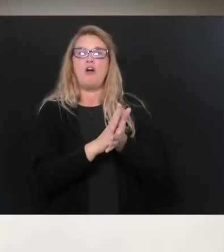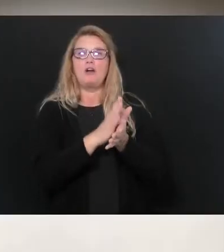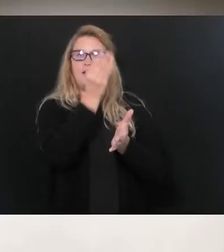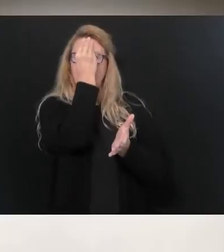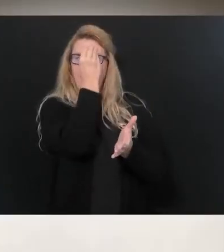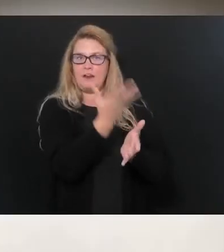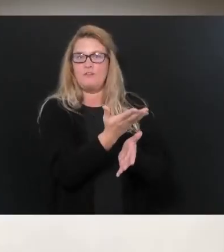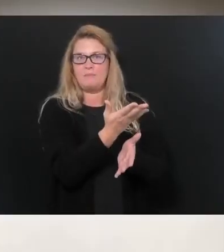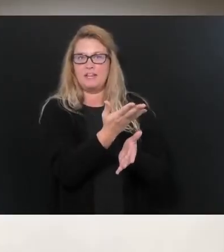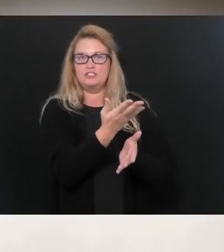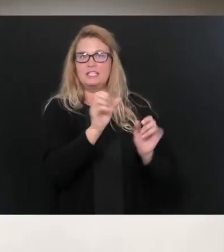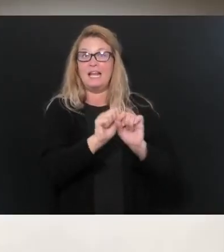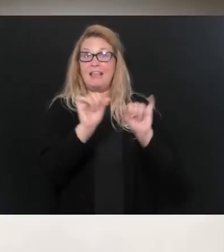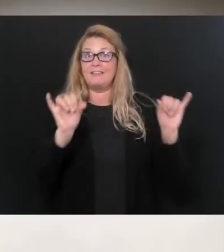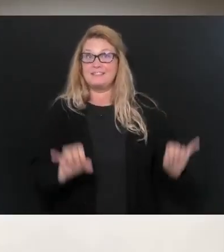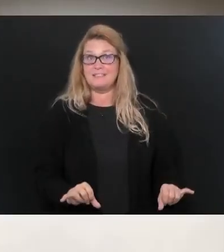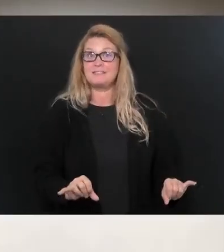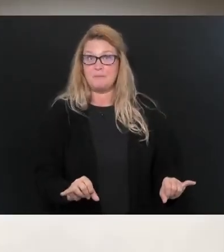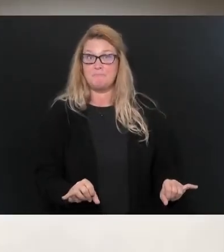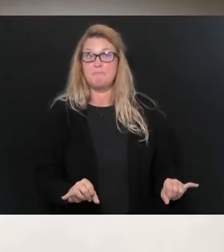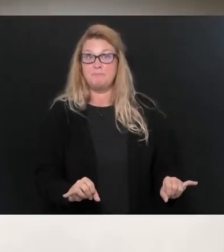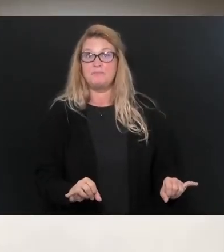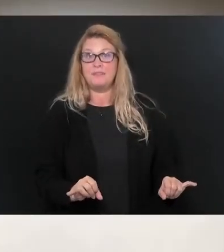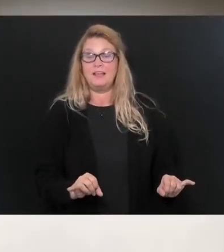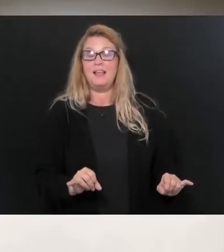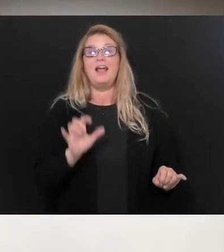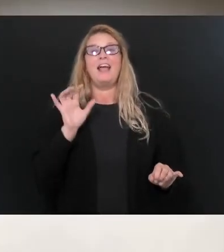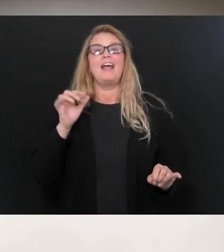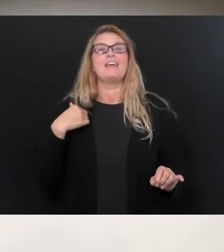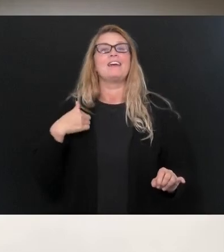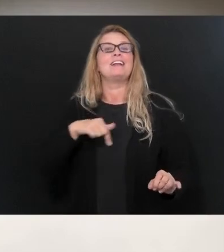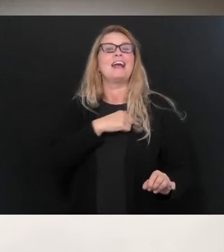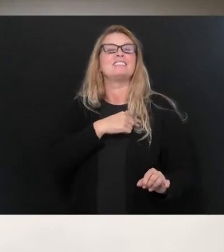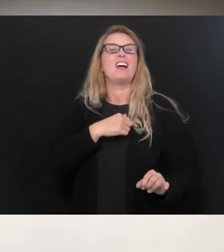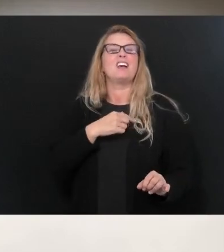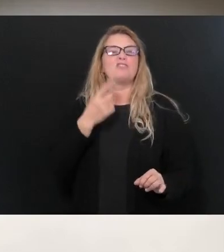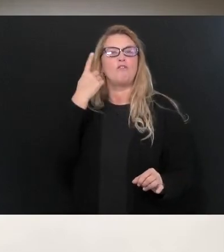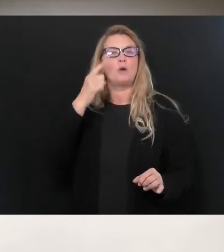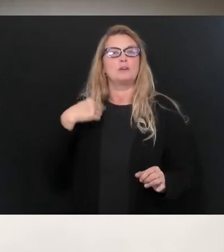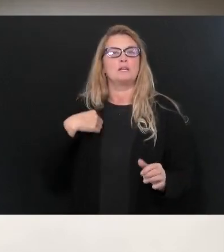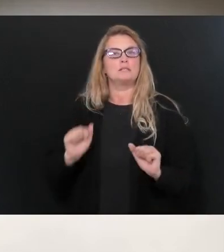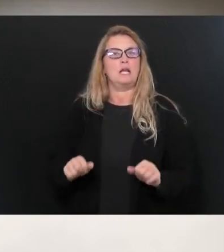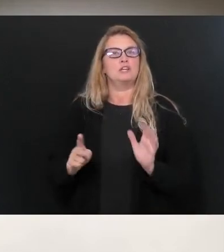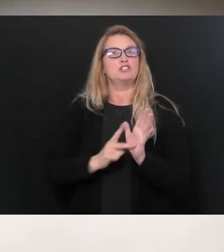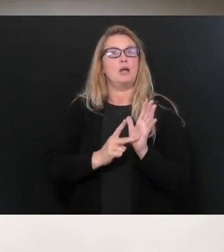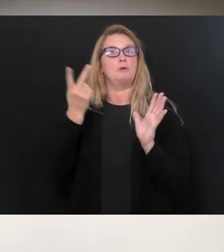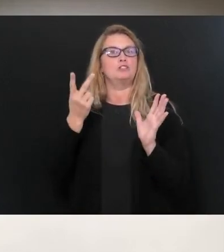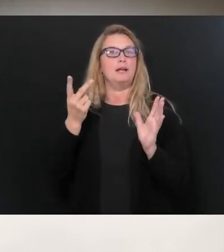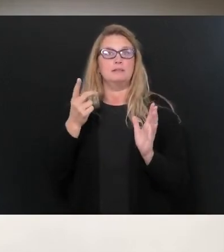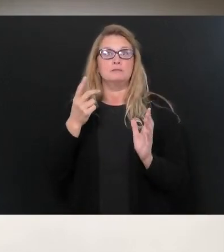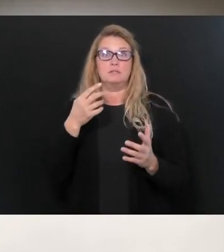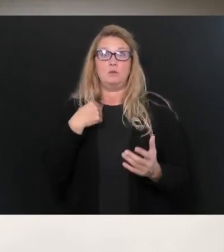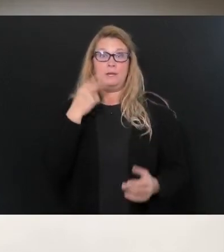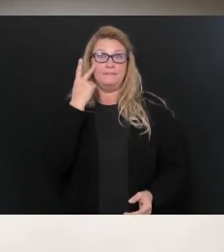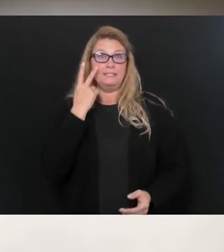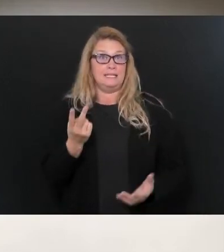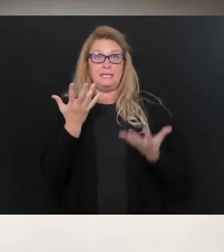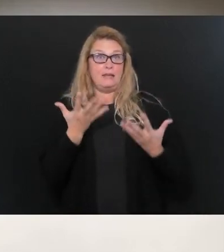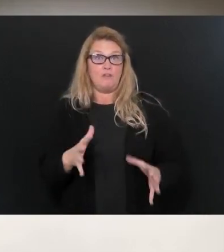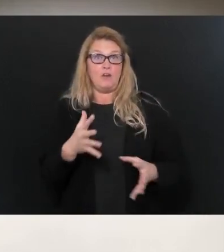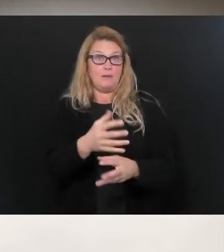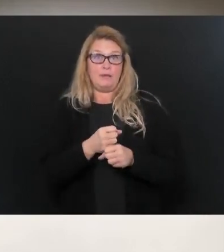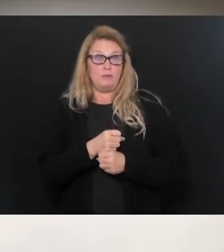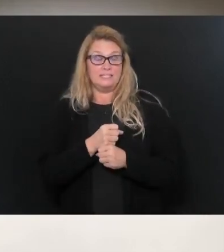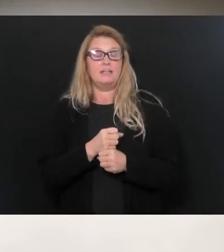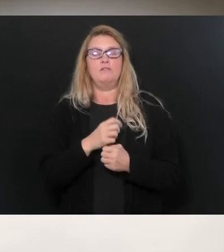into the system, which allows for us to double check that those items have been received.